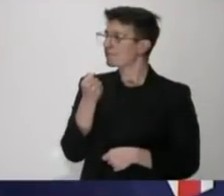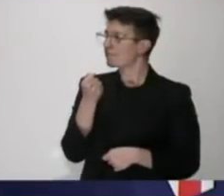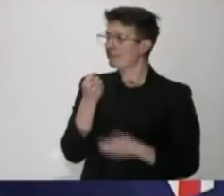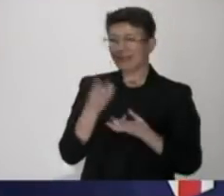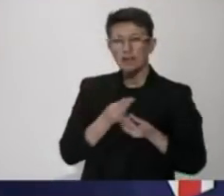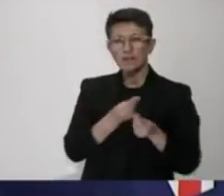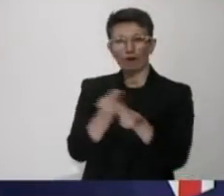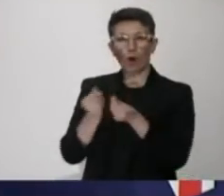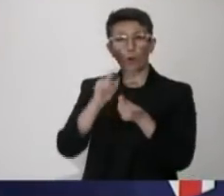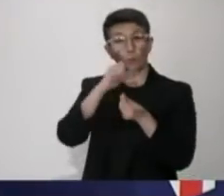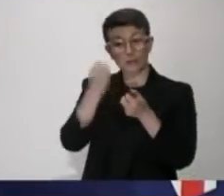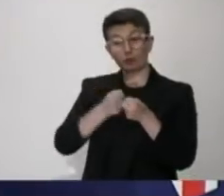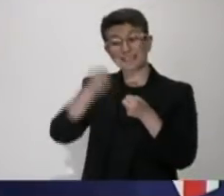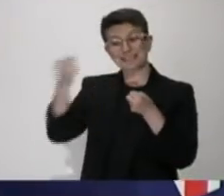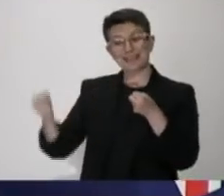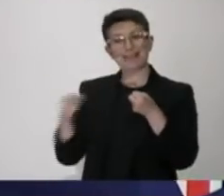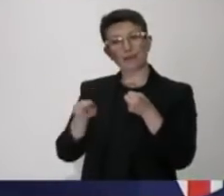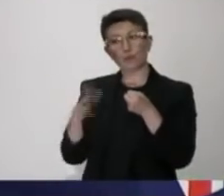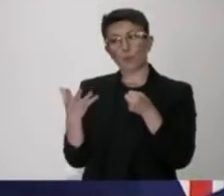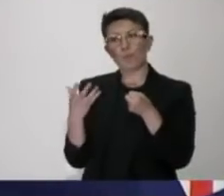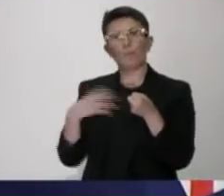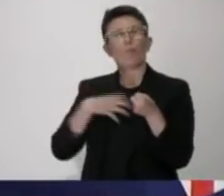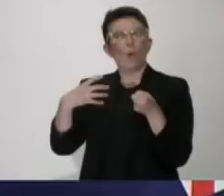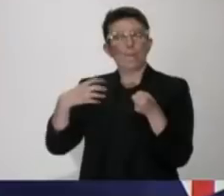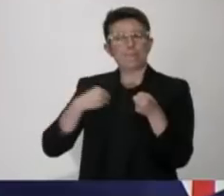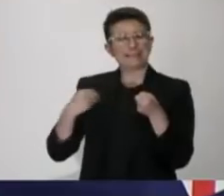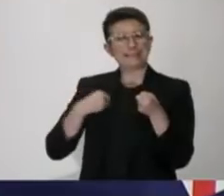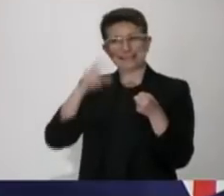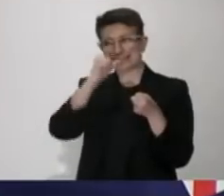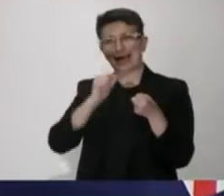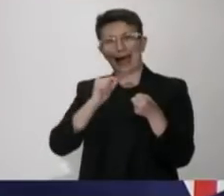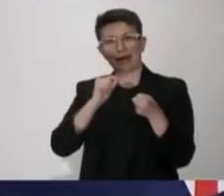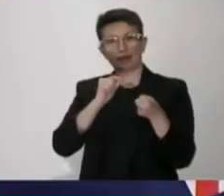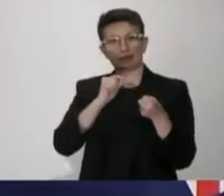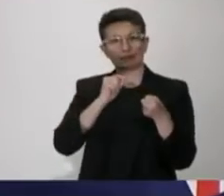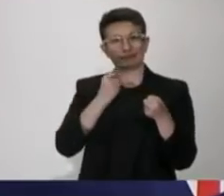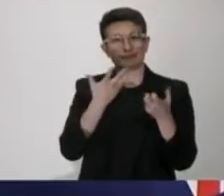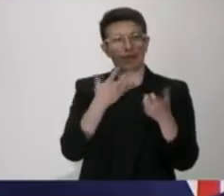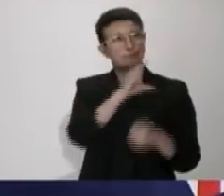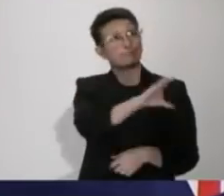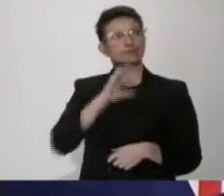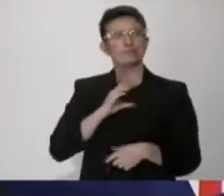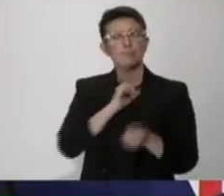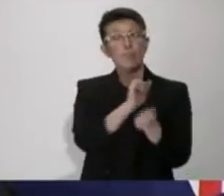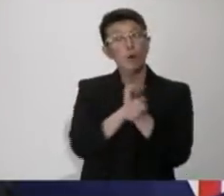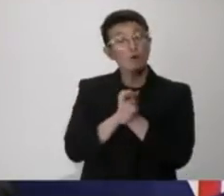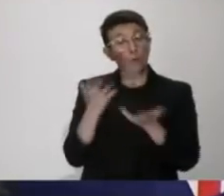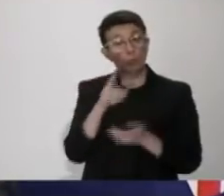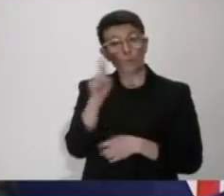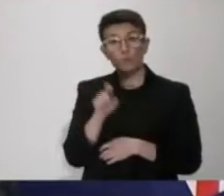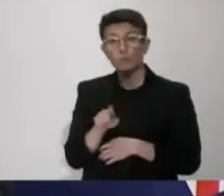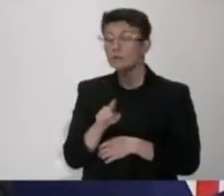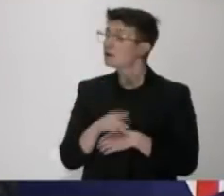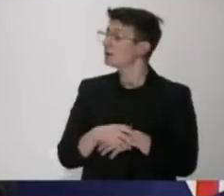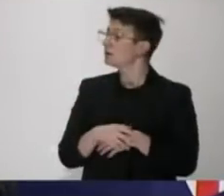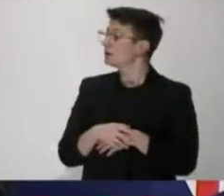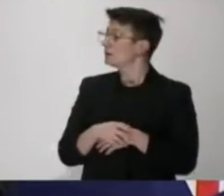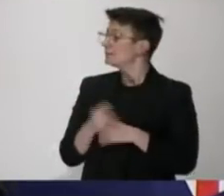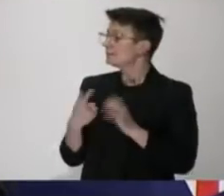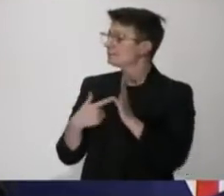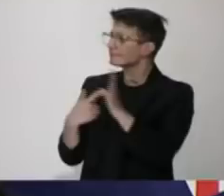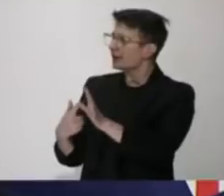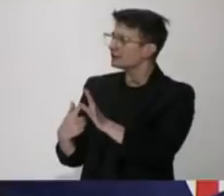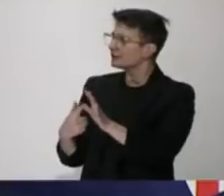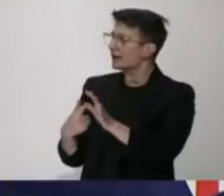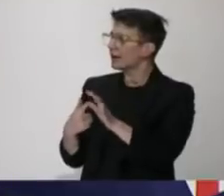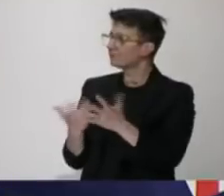its job really well, actually, but that is one of the issues that we do want to look at, is just that scheme in the context of other schemes. How does it